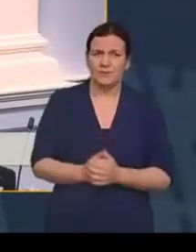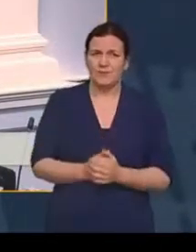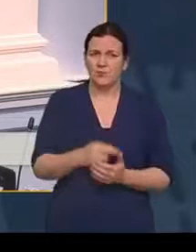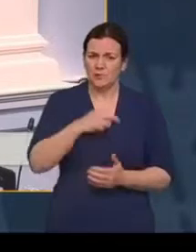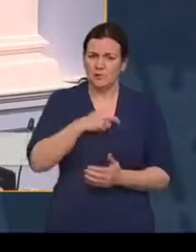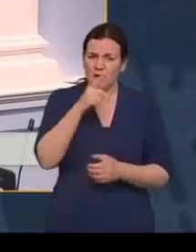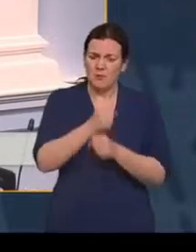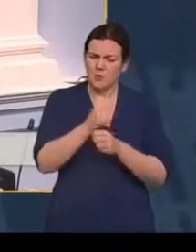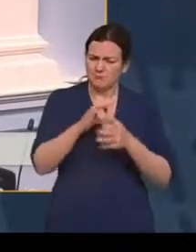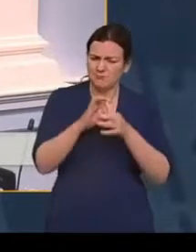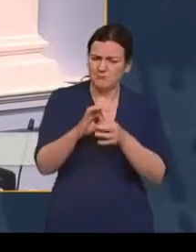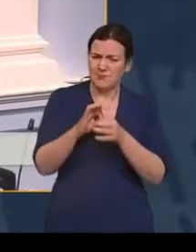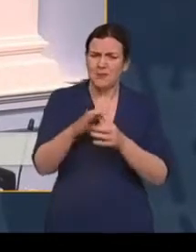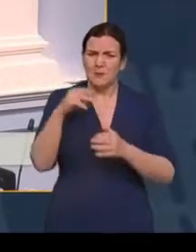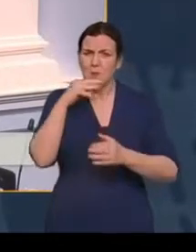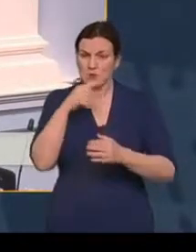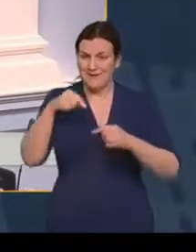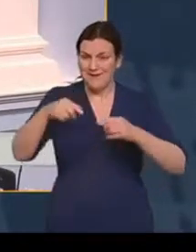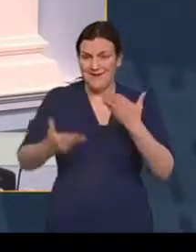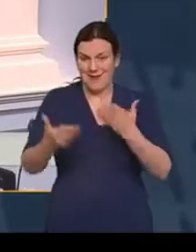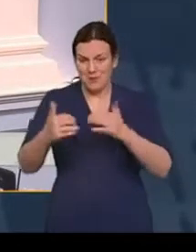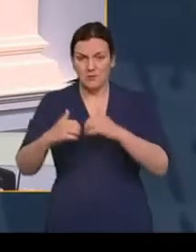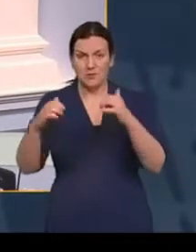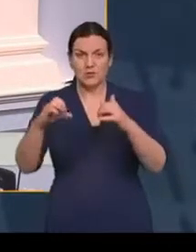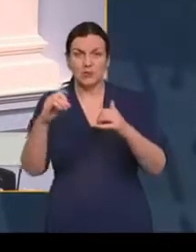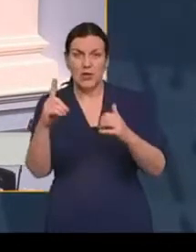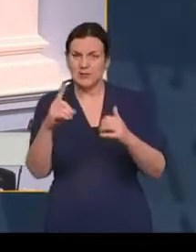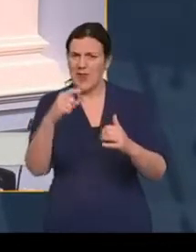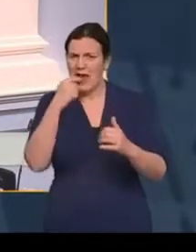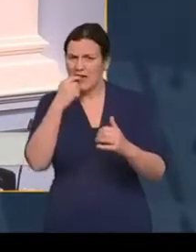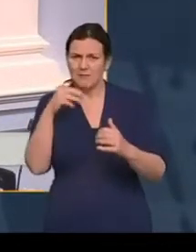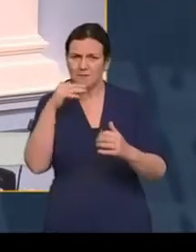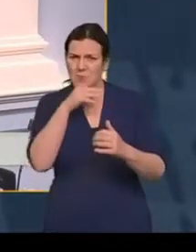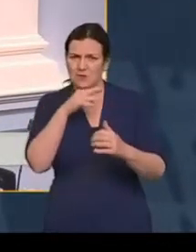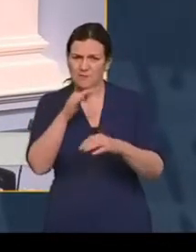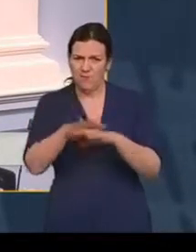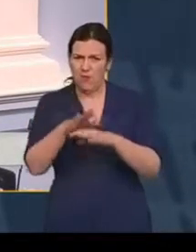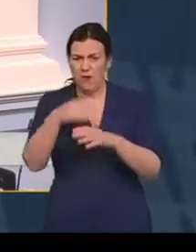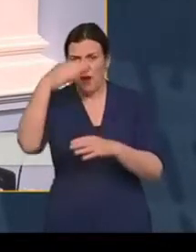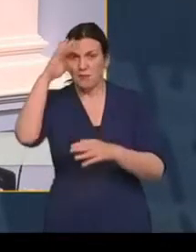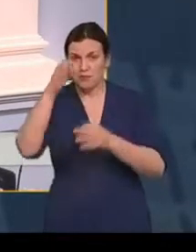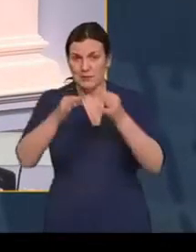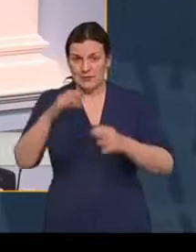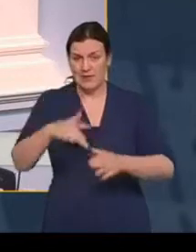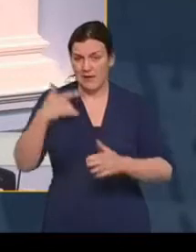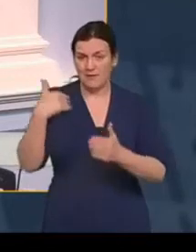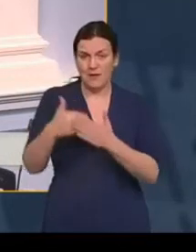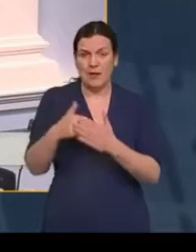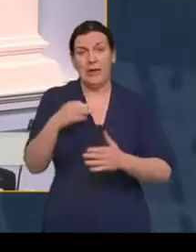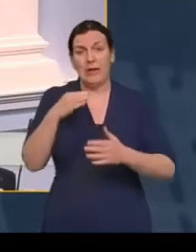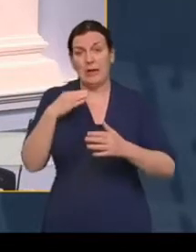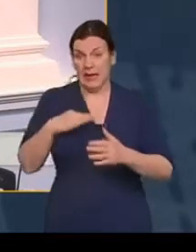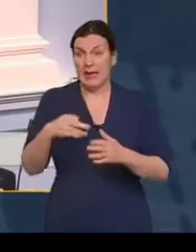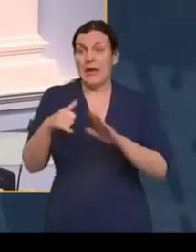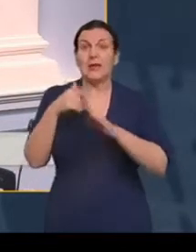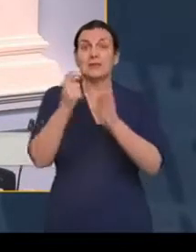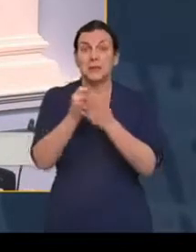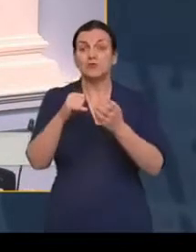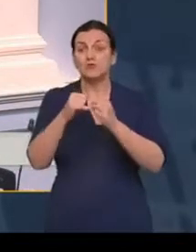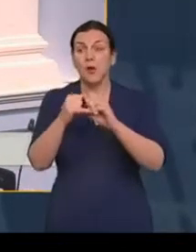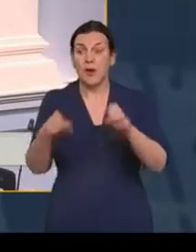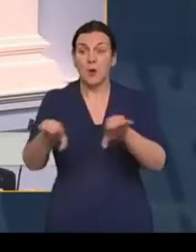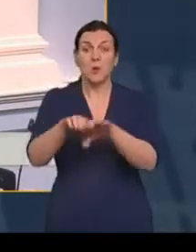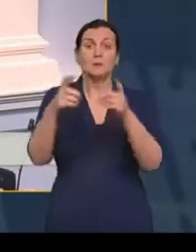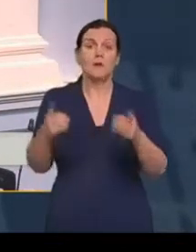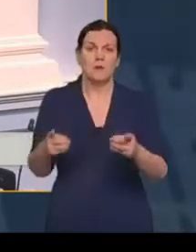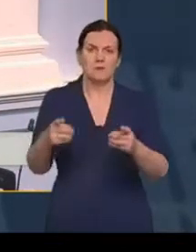just pointing out the relevance of this House in Irish political life. And I was so glad in the last campaign, when some elements were trying to close